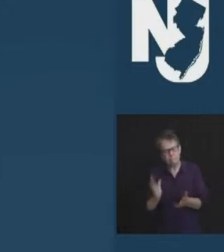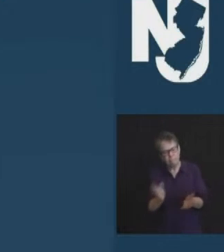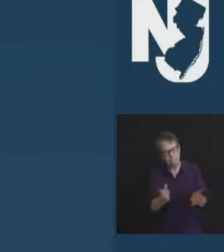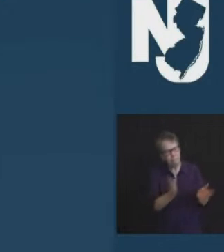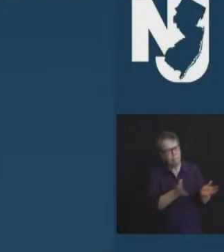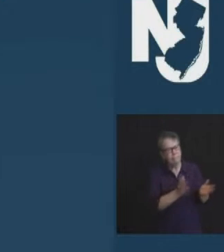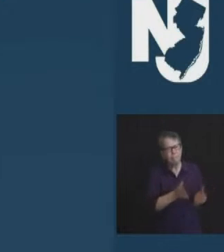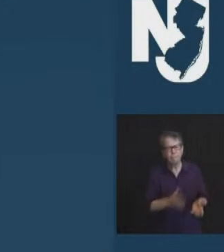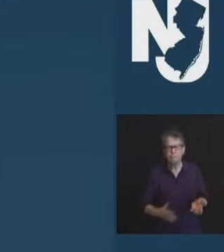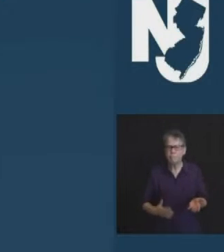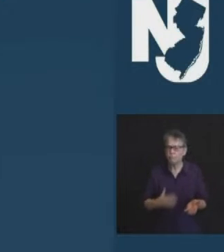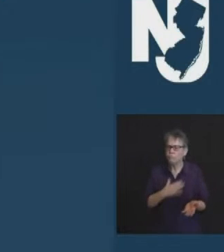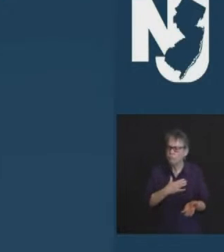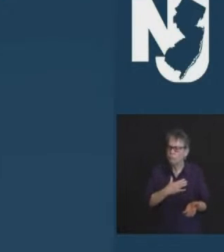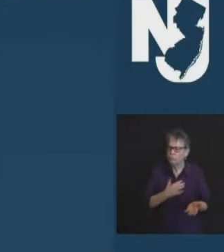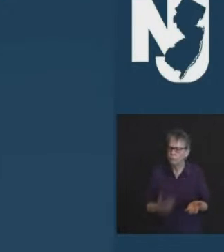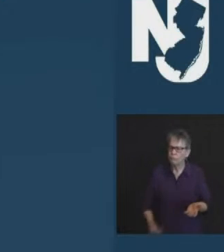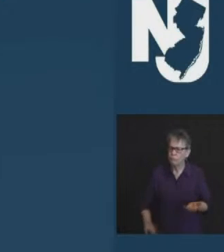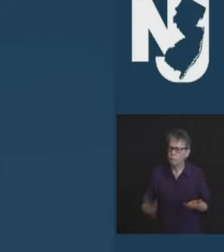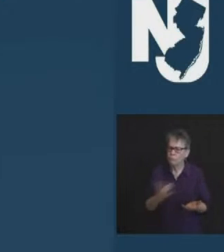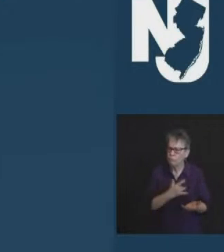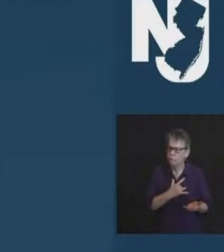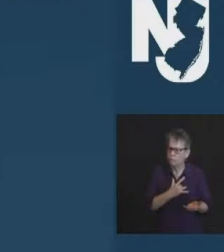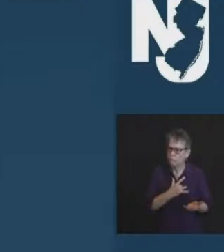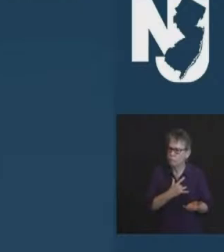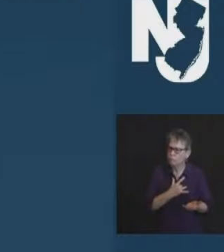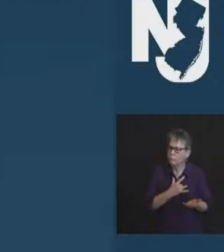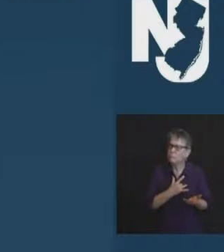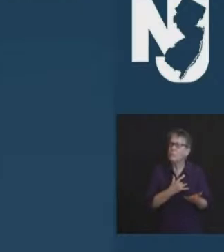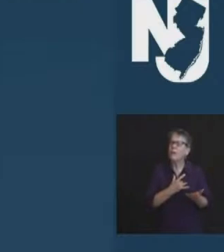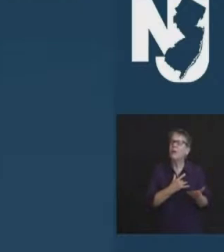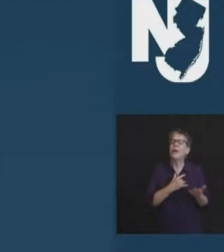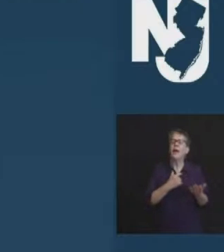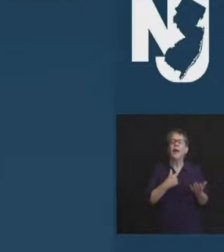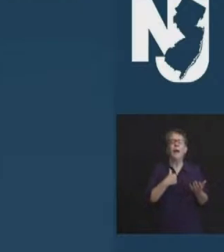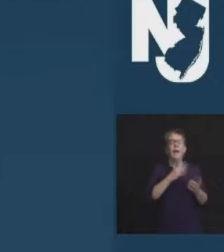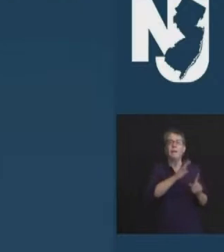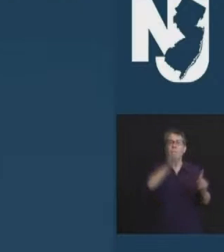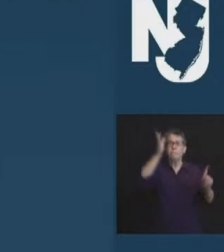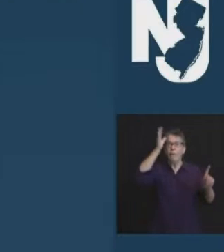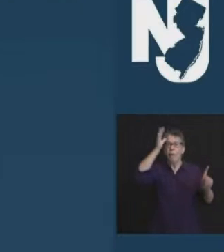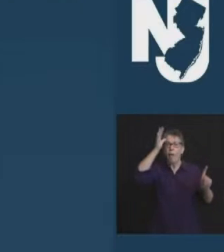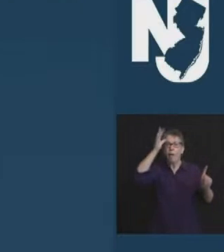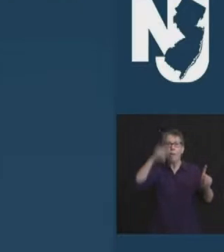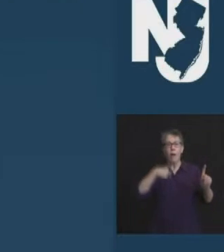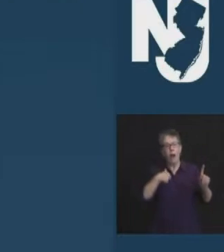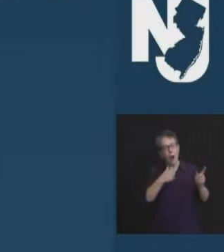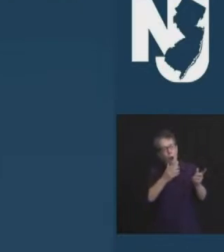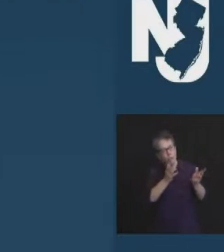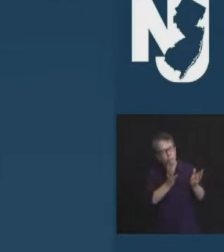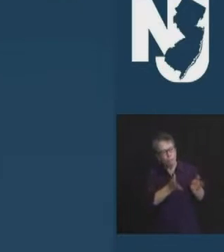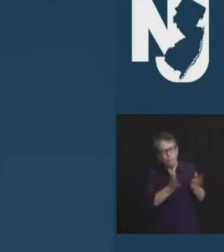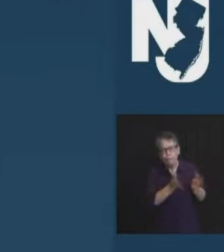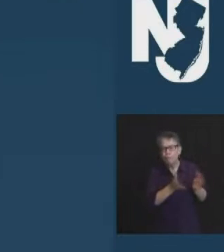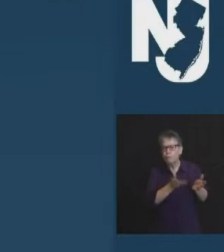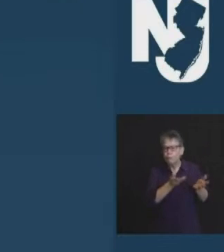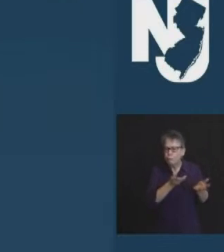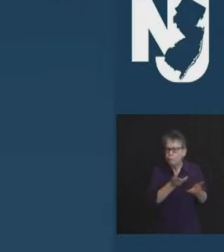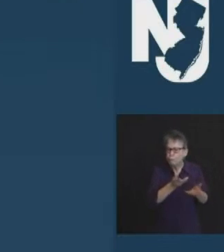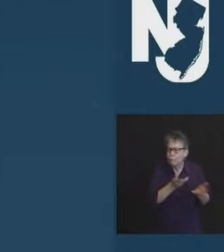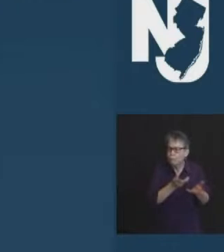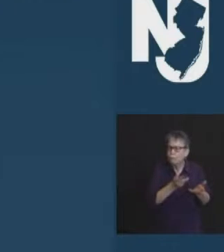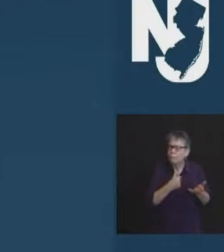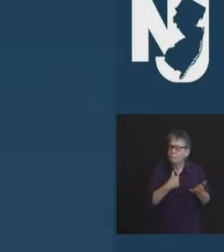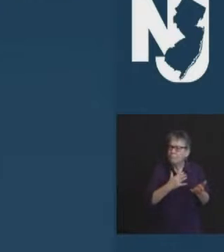this morning, a short while ago, and to extend condolences not just from the First Lady and me, but from our entire New Jersey